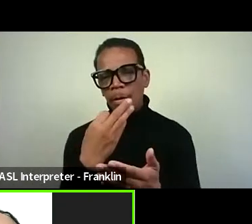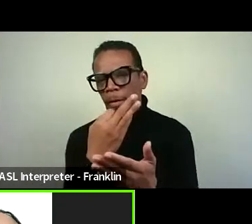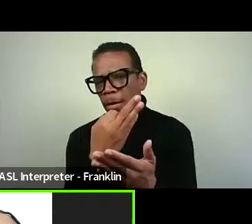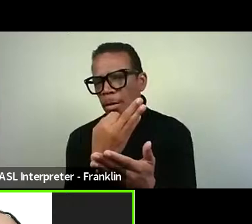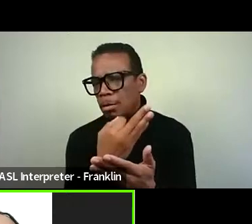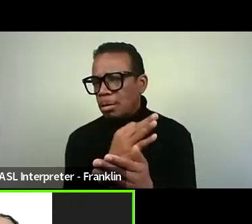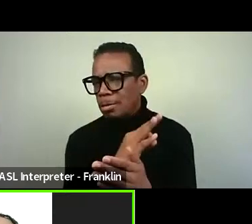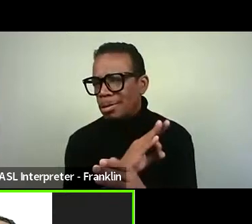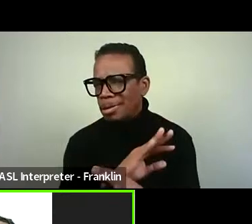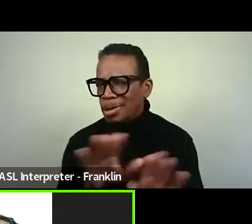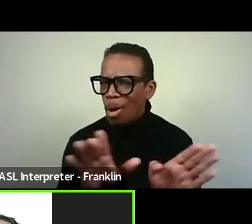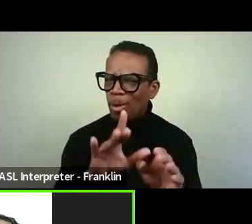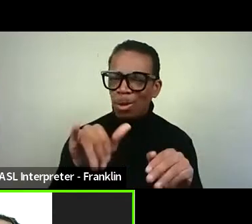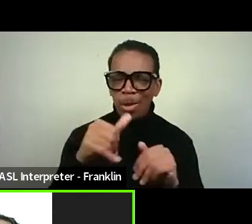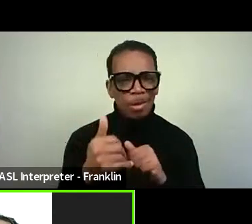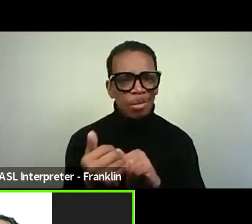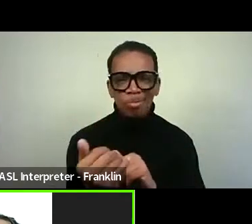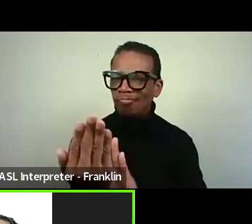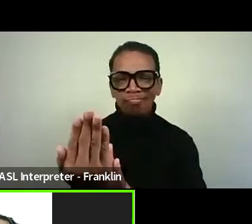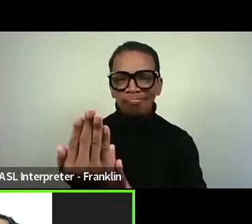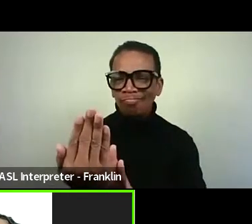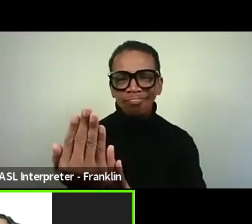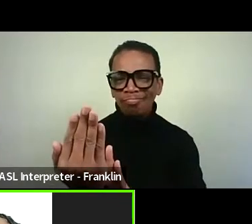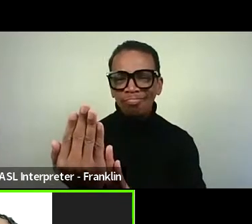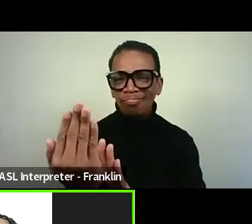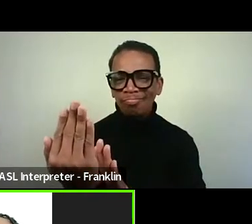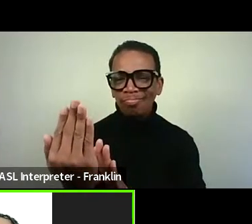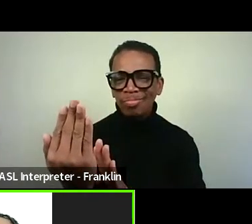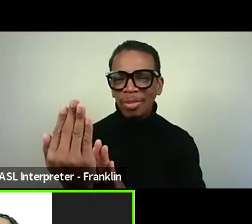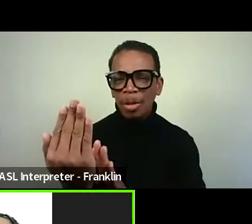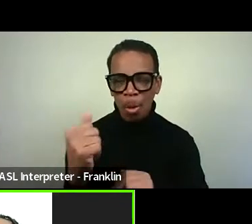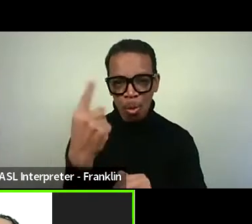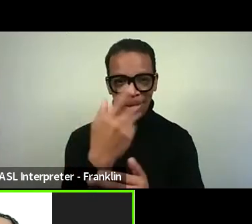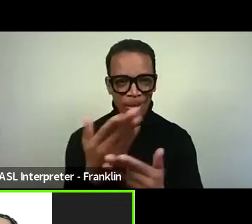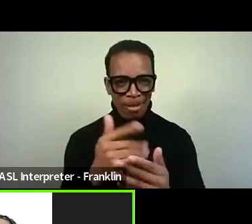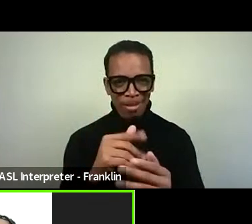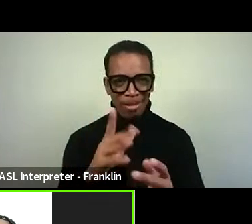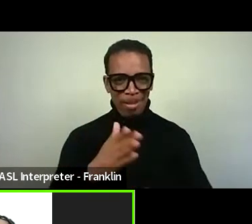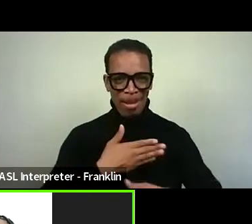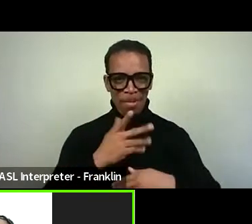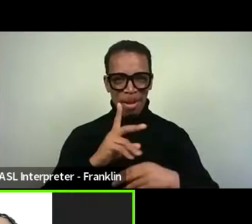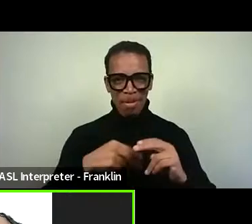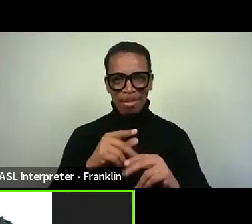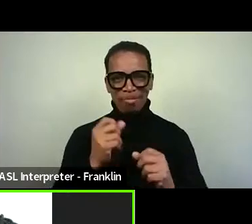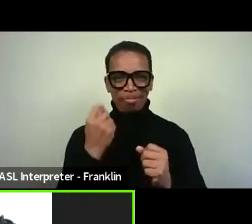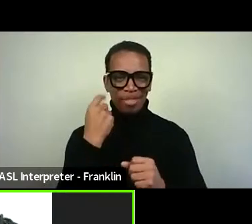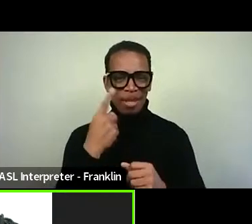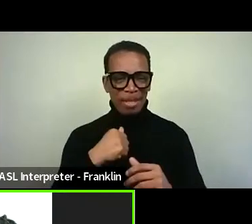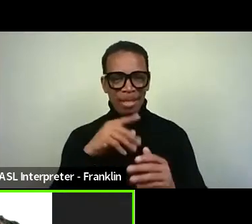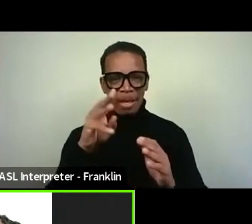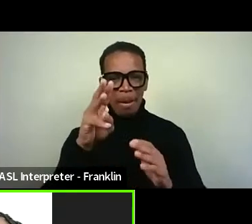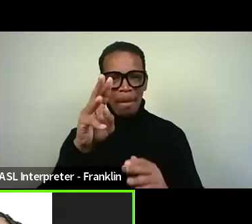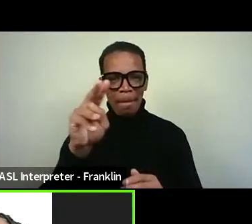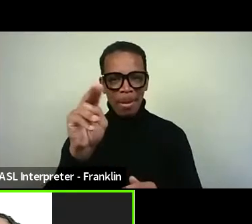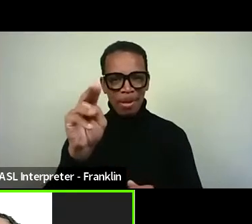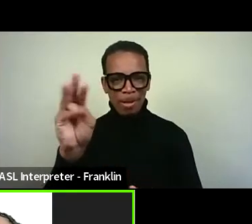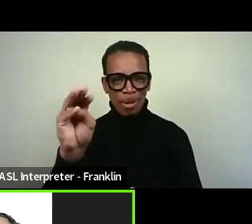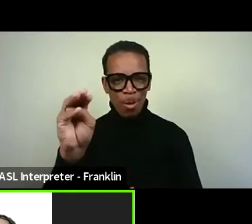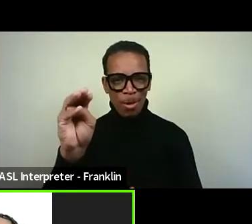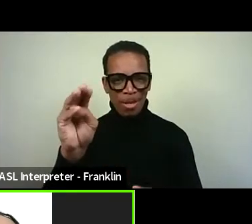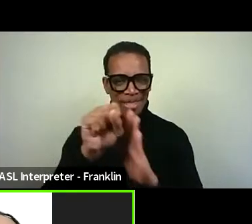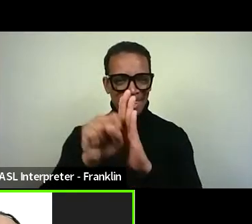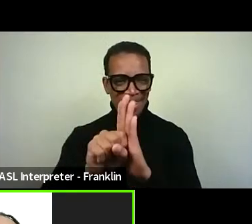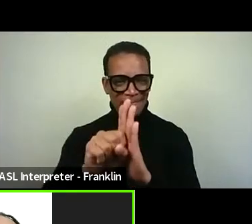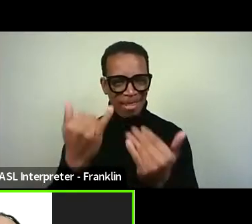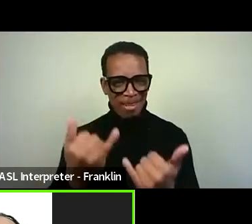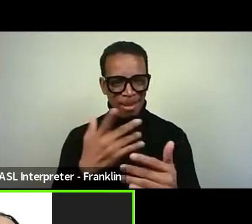to approach that. And one thing I'm happy about within Minnesota State, where I'm at now, is that we